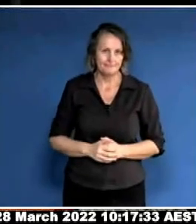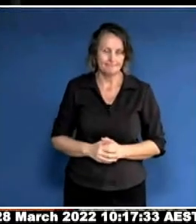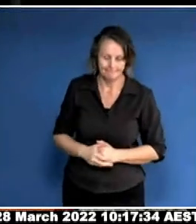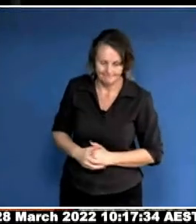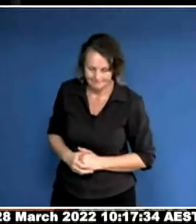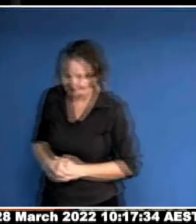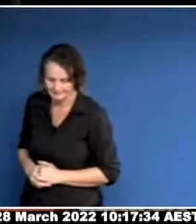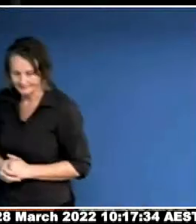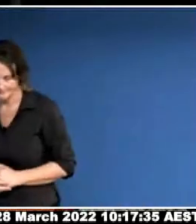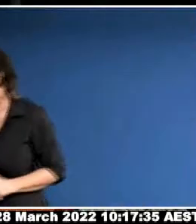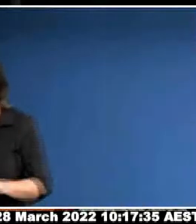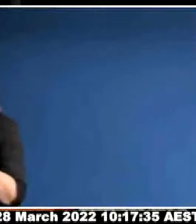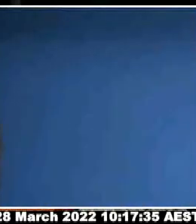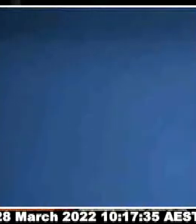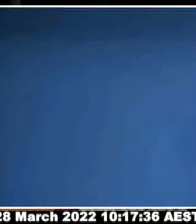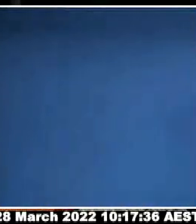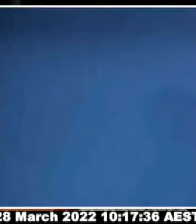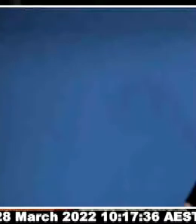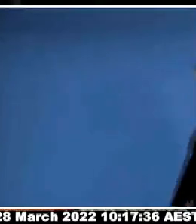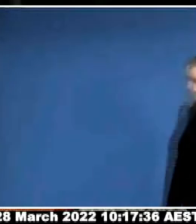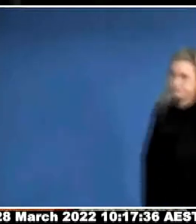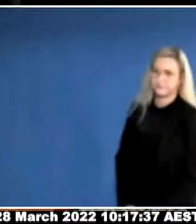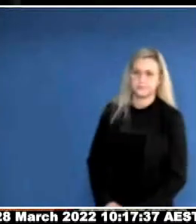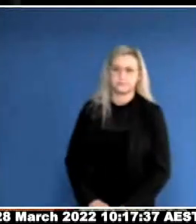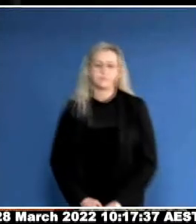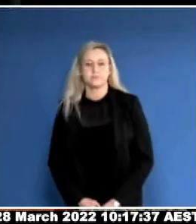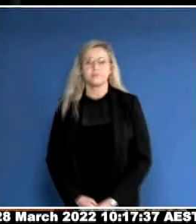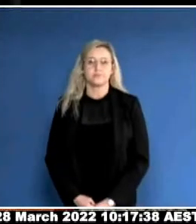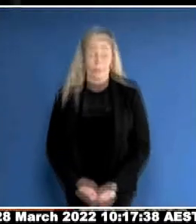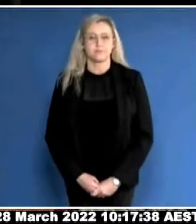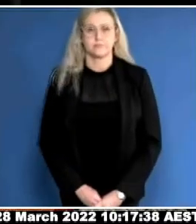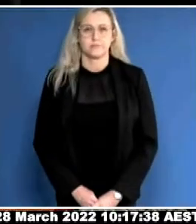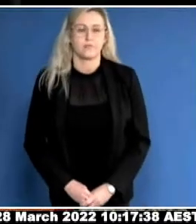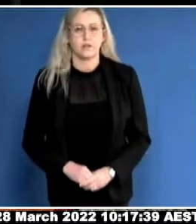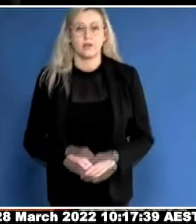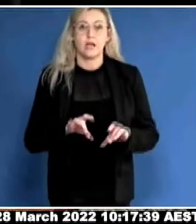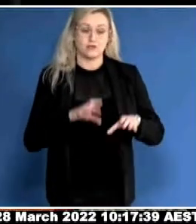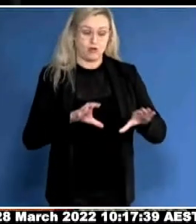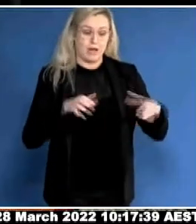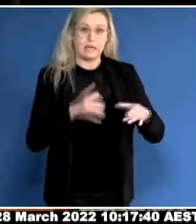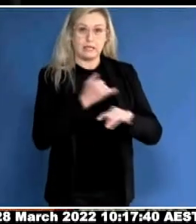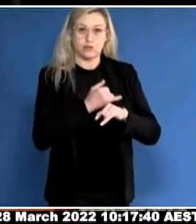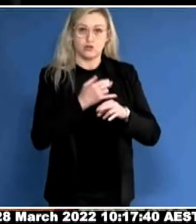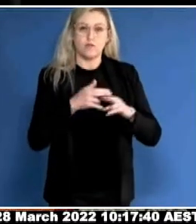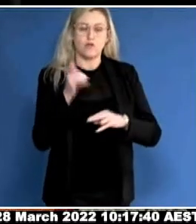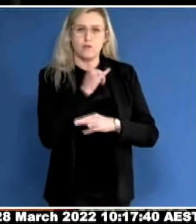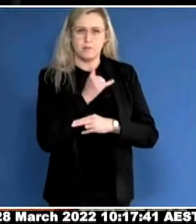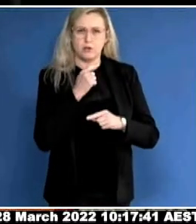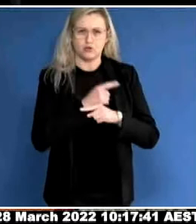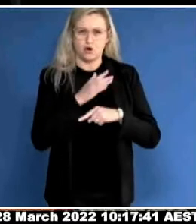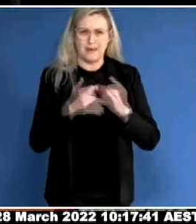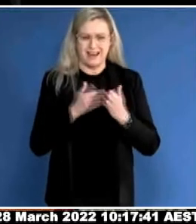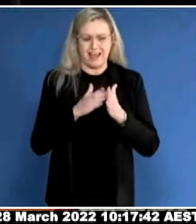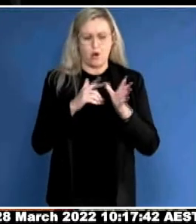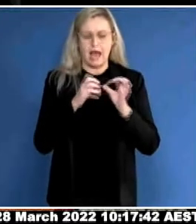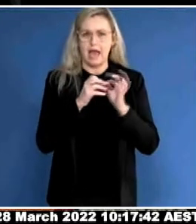Australian Institute of Criminology highlights ableism and gender inequality. The compounding effects of these